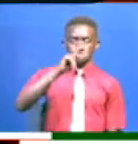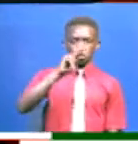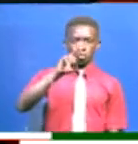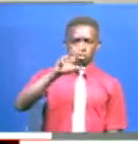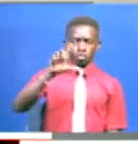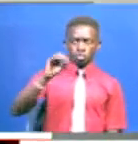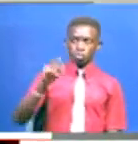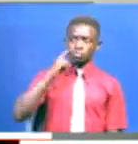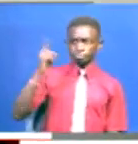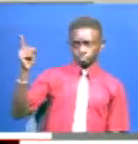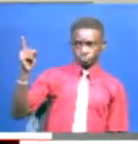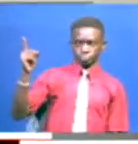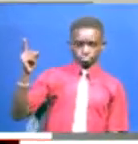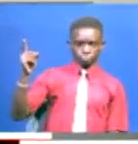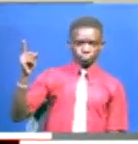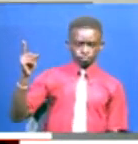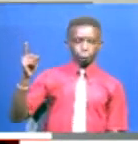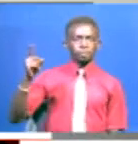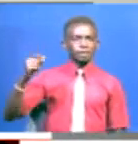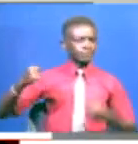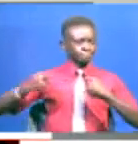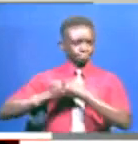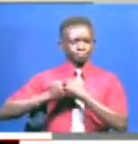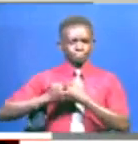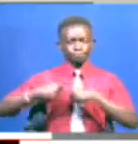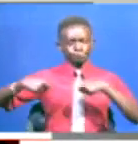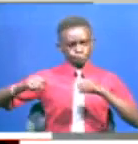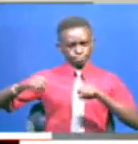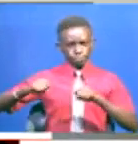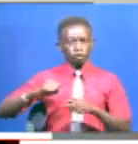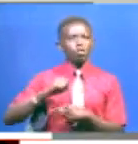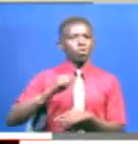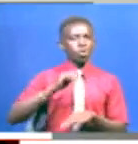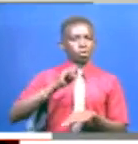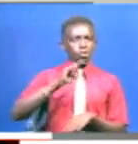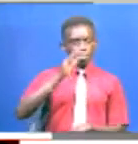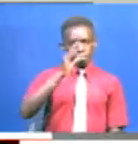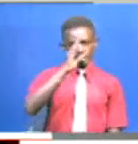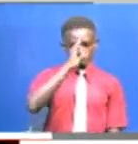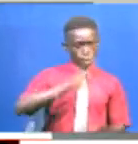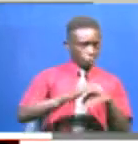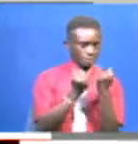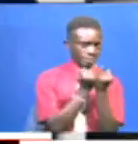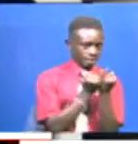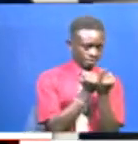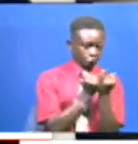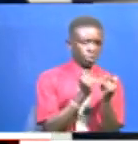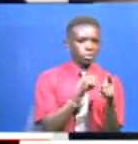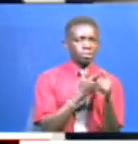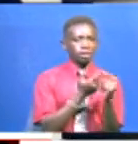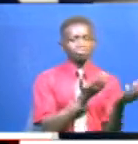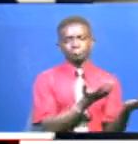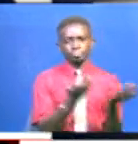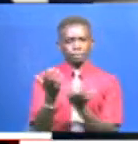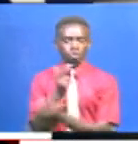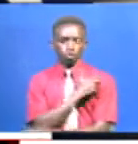hit by a motorbike near the Al Huda Mosque in South B, Nairobi on Saturday and was rushed to the Aga Khan Hospital for treatment.